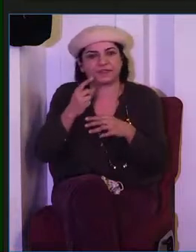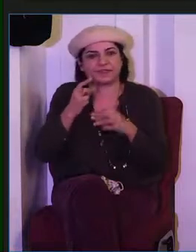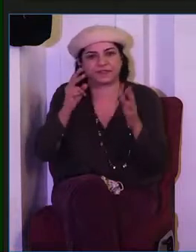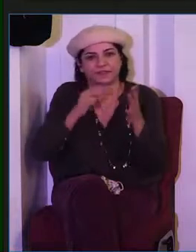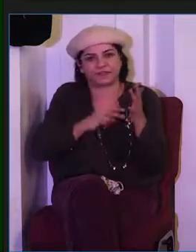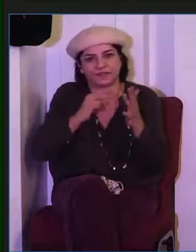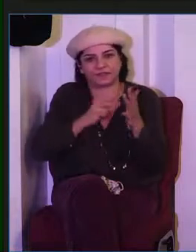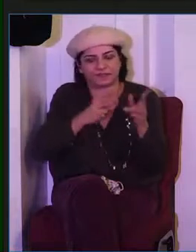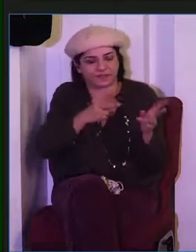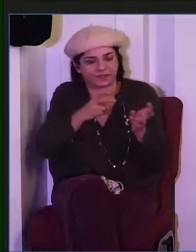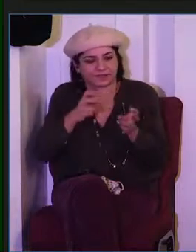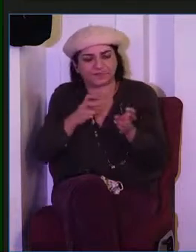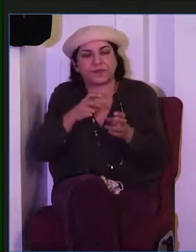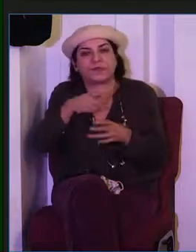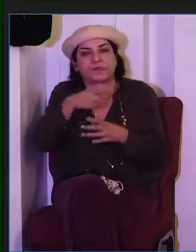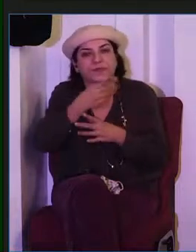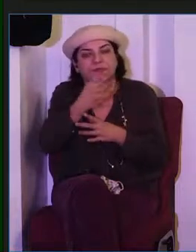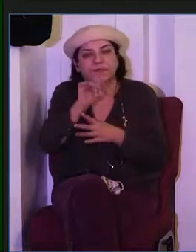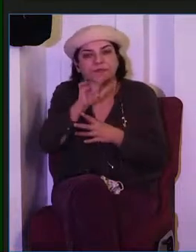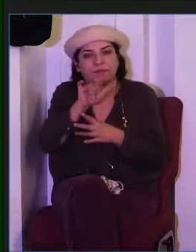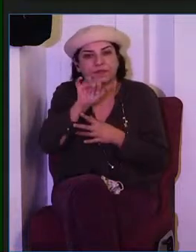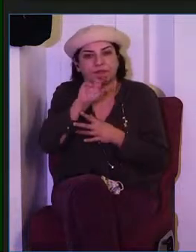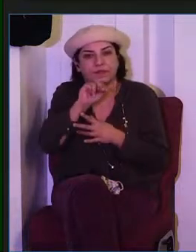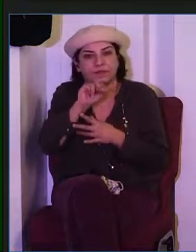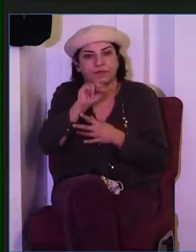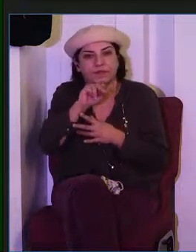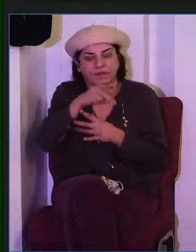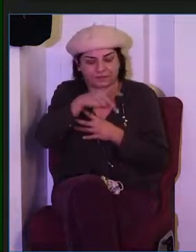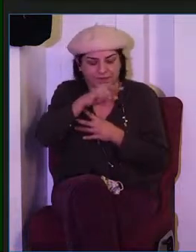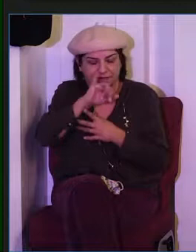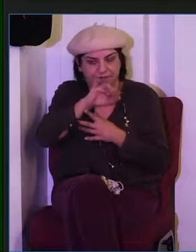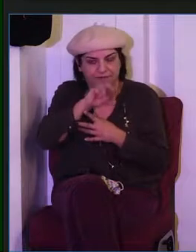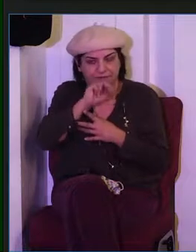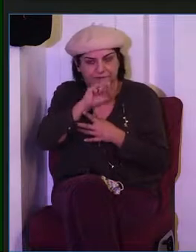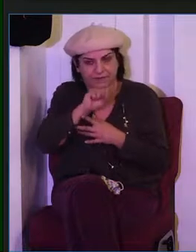Philippians chapter 4, verses 6 and 7,